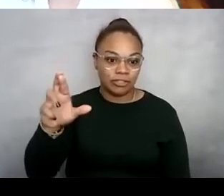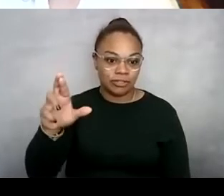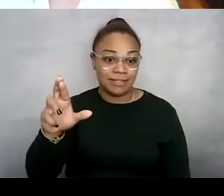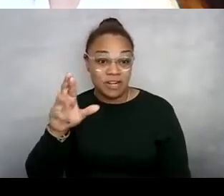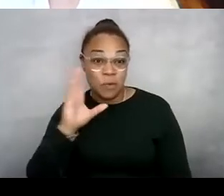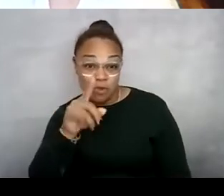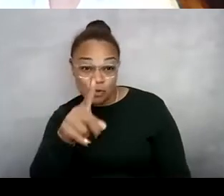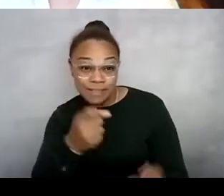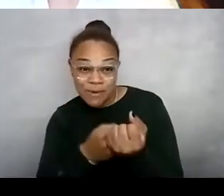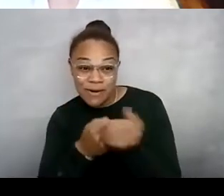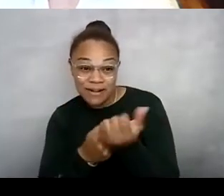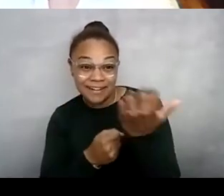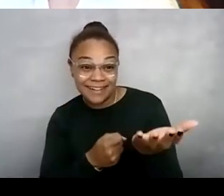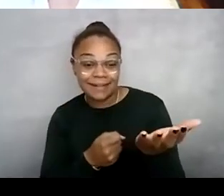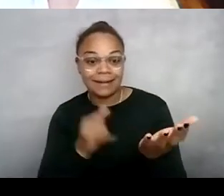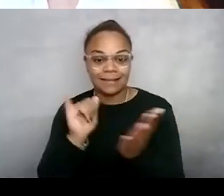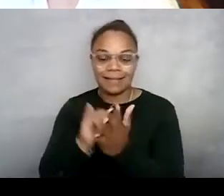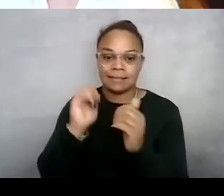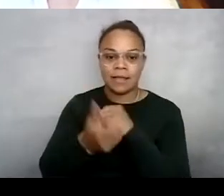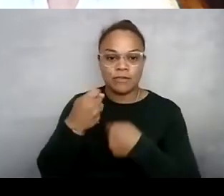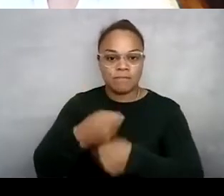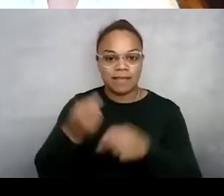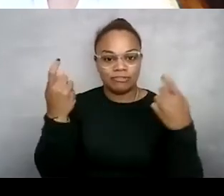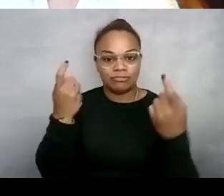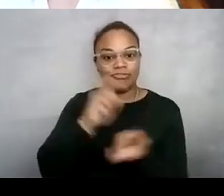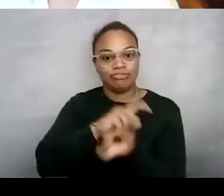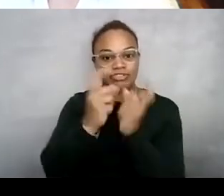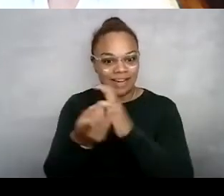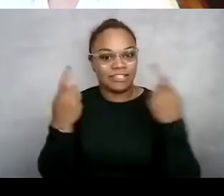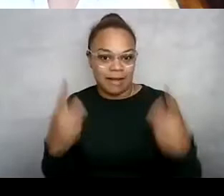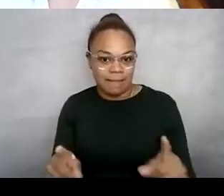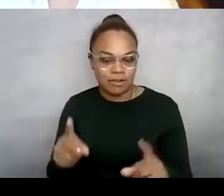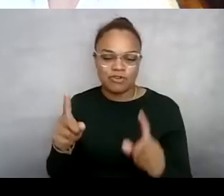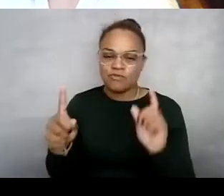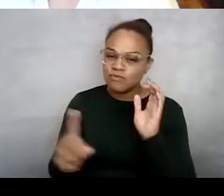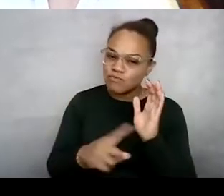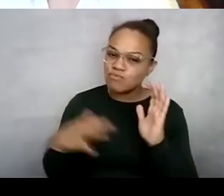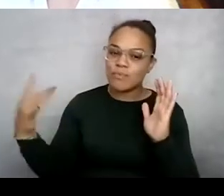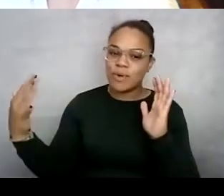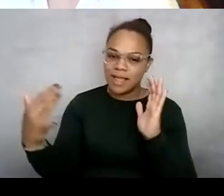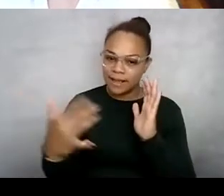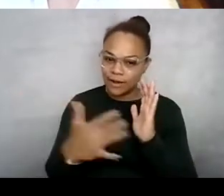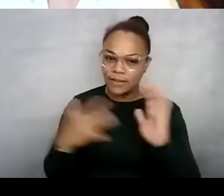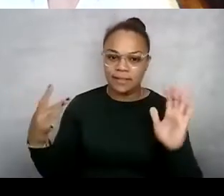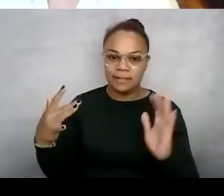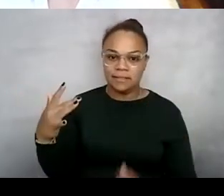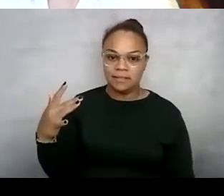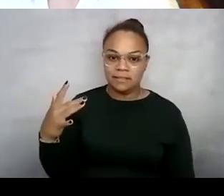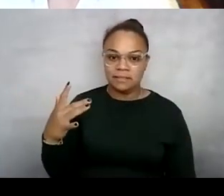support this? That's how you make change happen. Rarely do you see some kind of